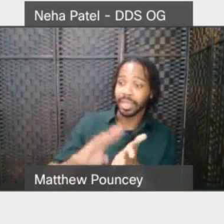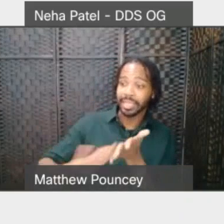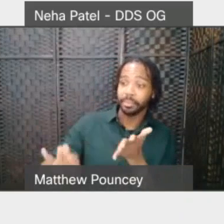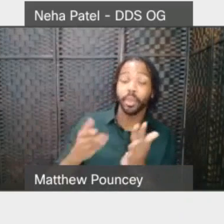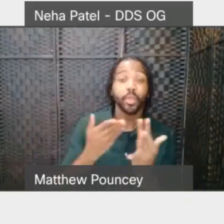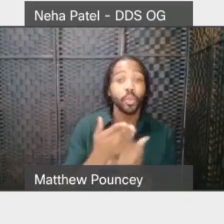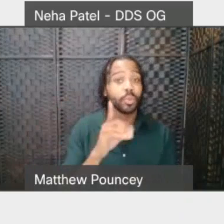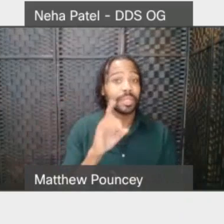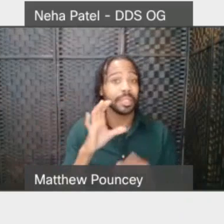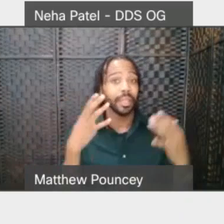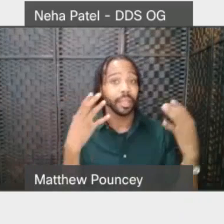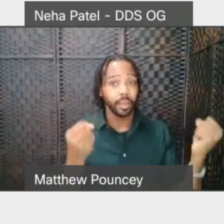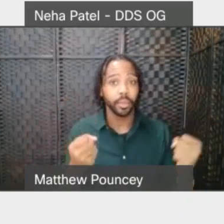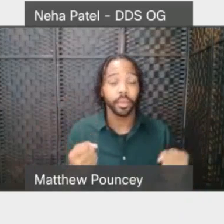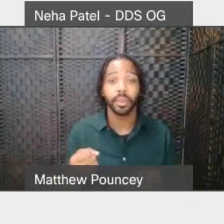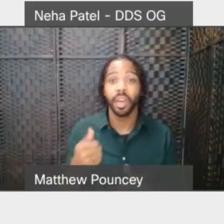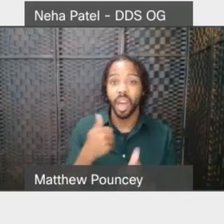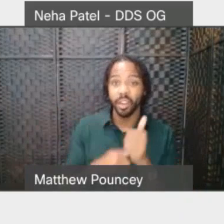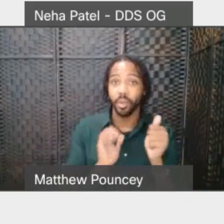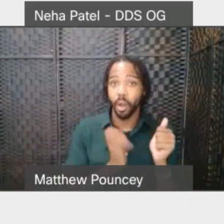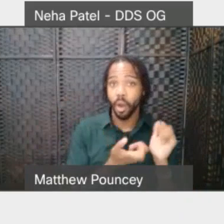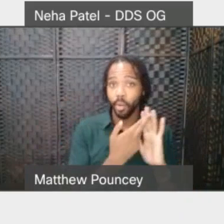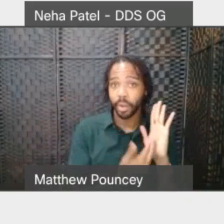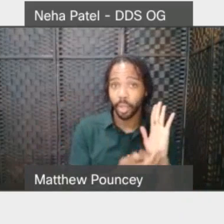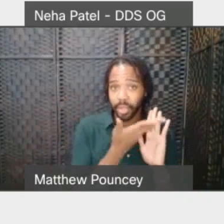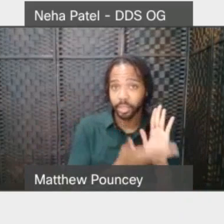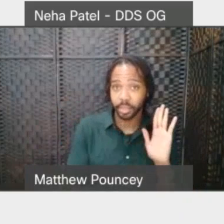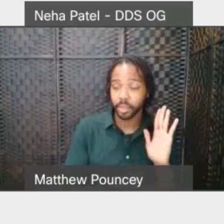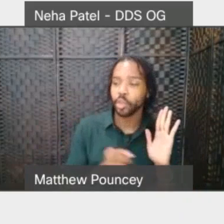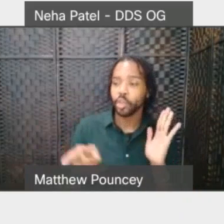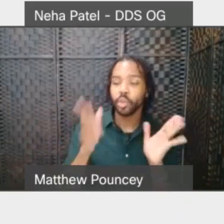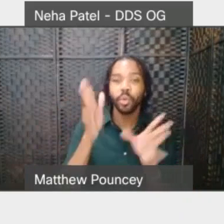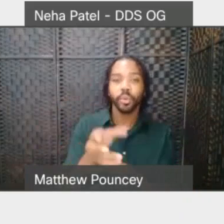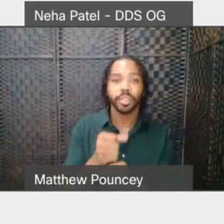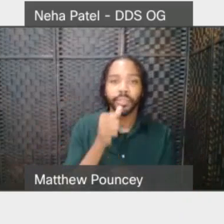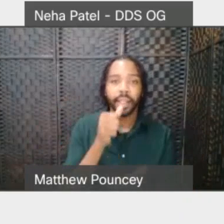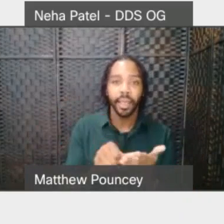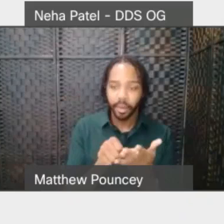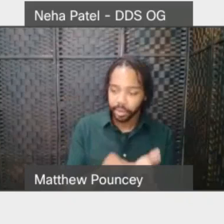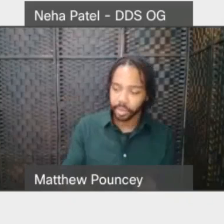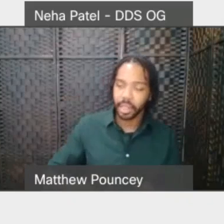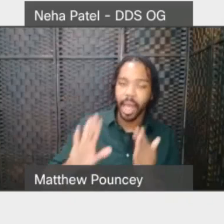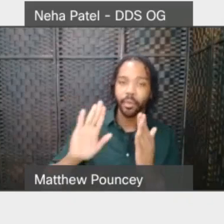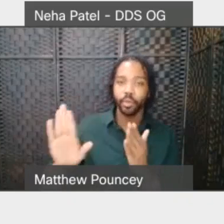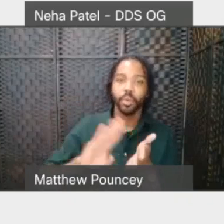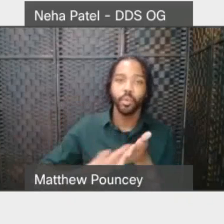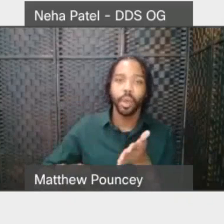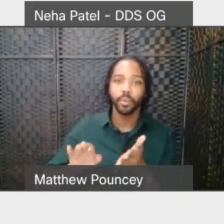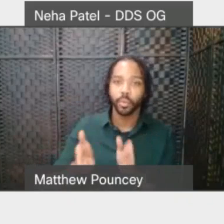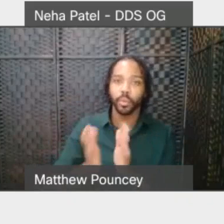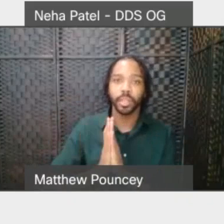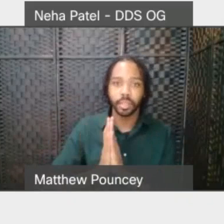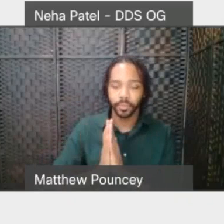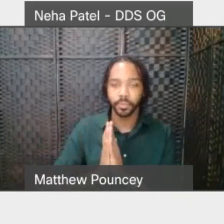DC Health under these regulations, you will receive a letter granting your request to be exempt from